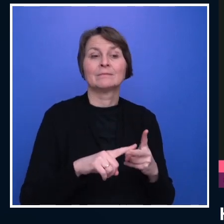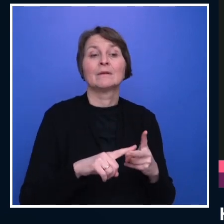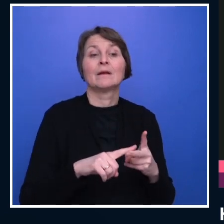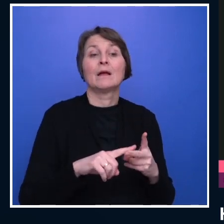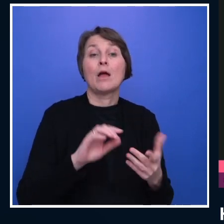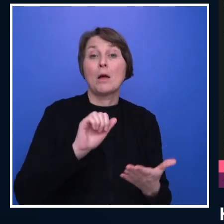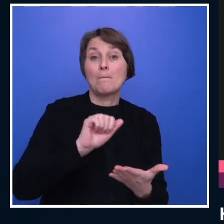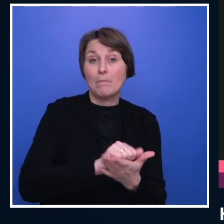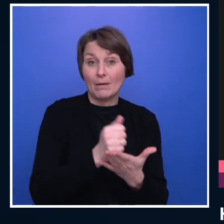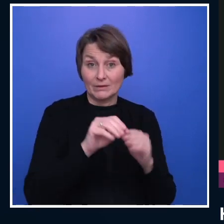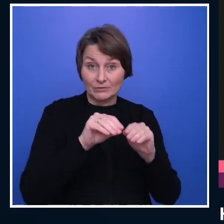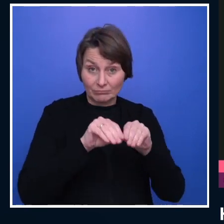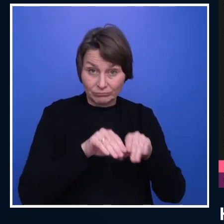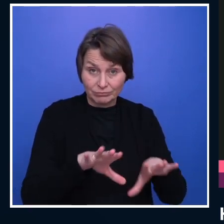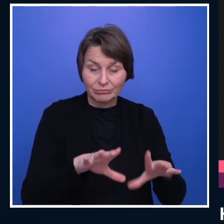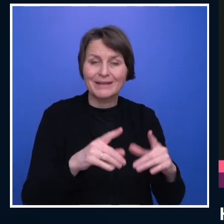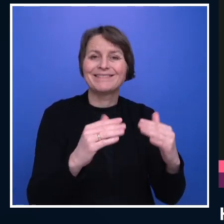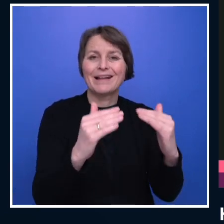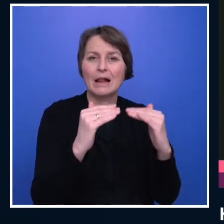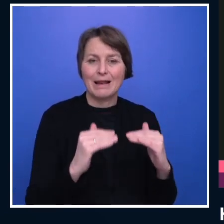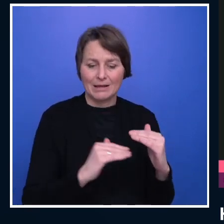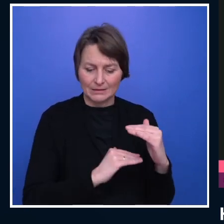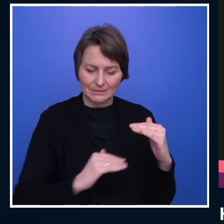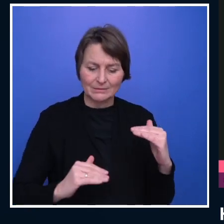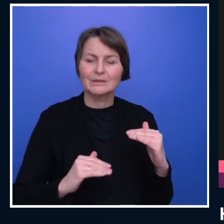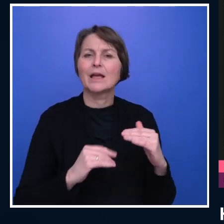layer is the runtime one.